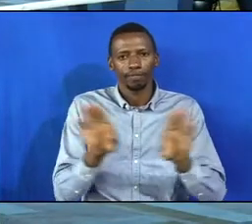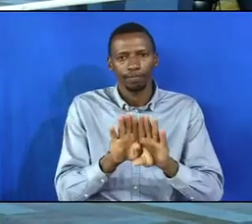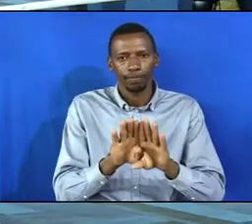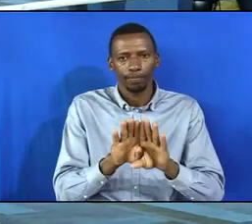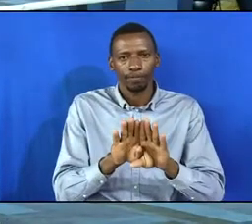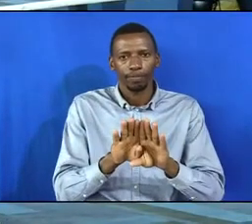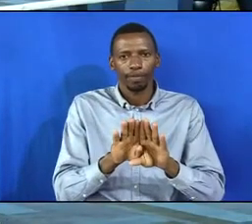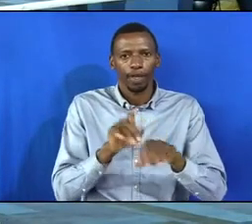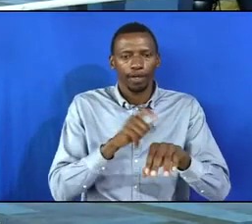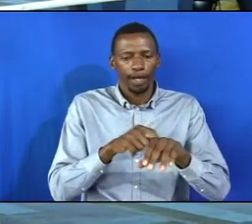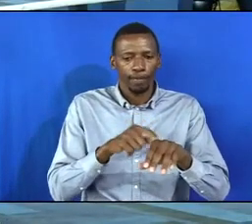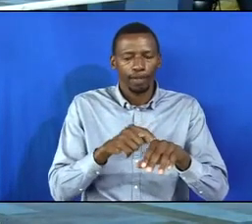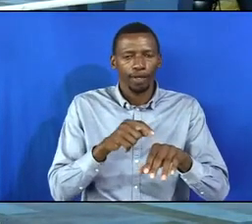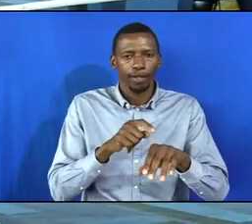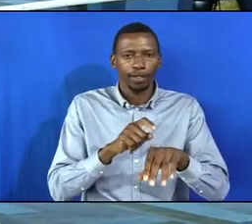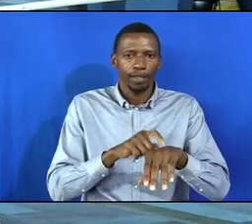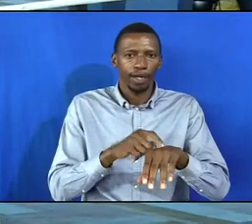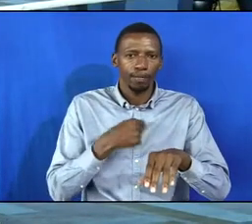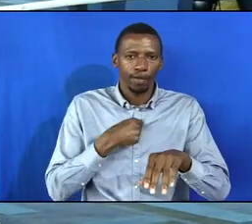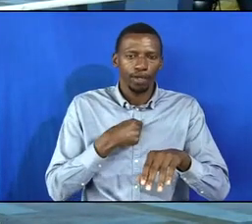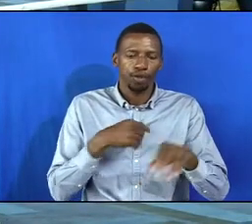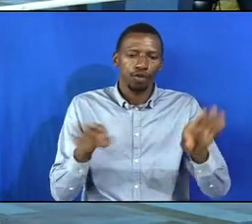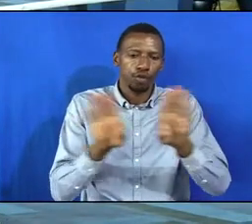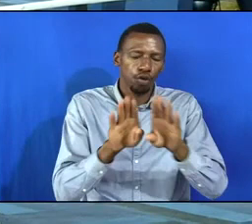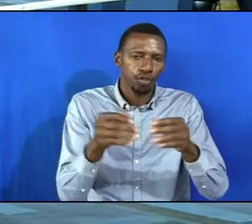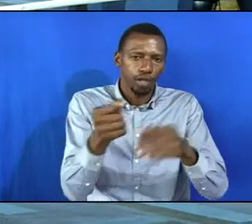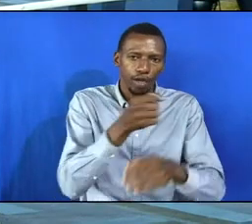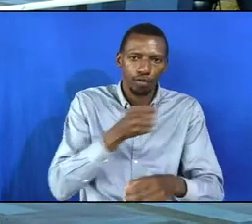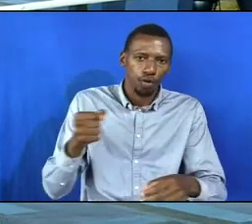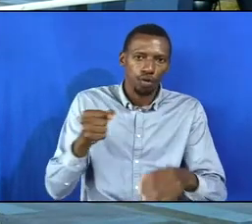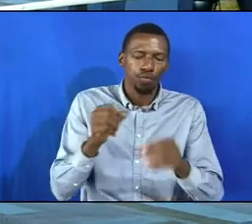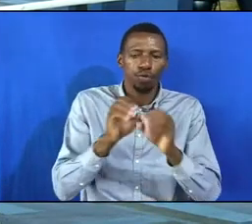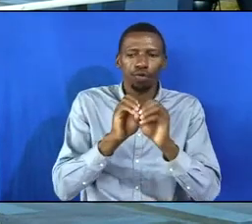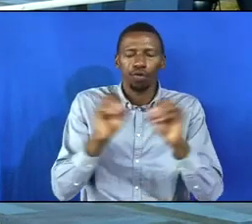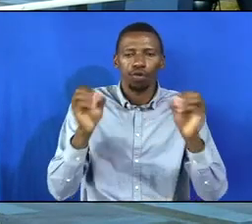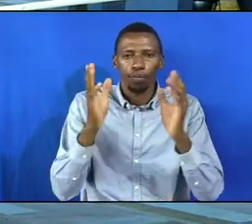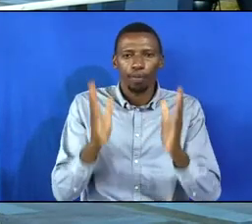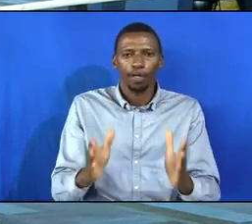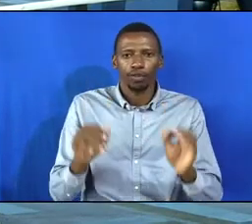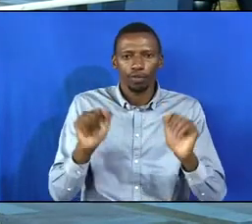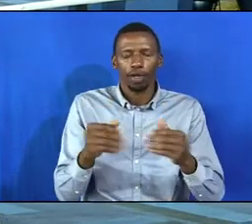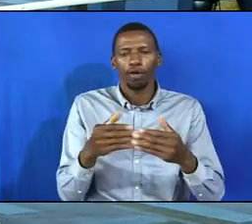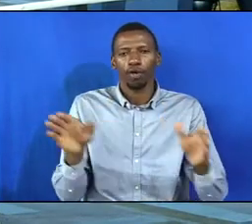door. So this man, he shouts.